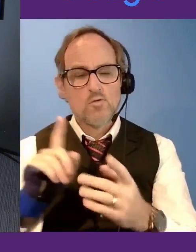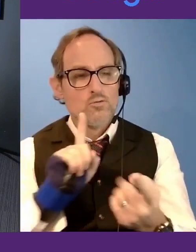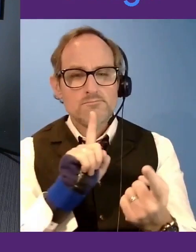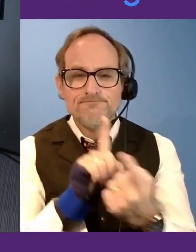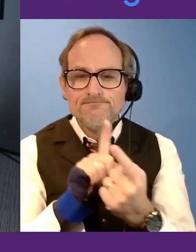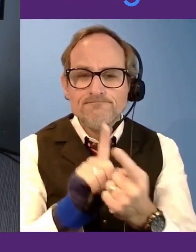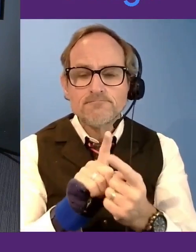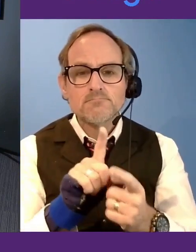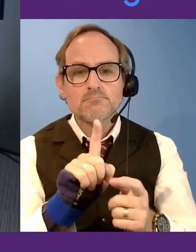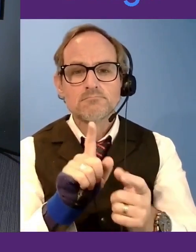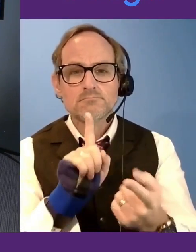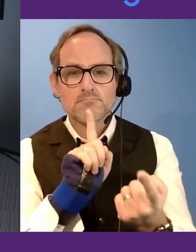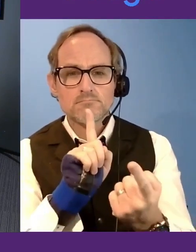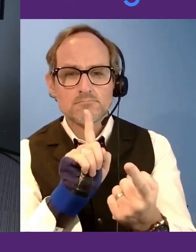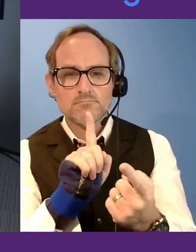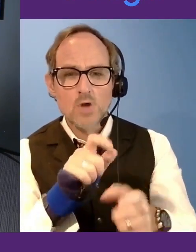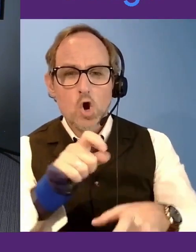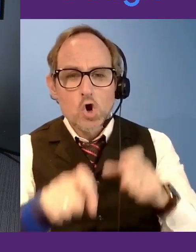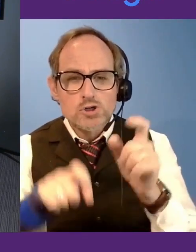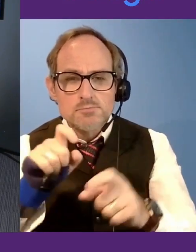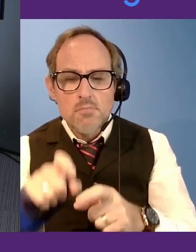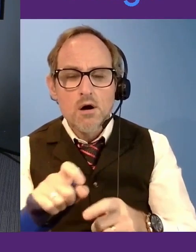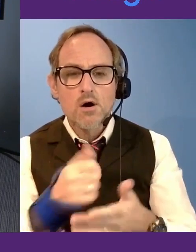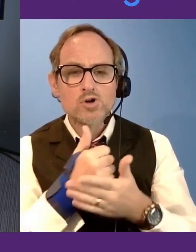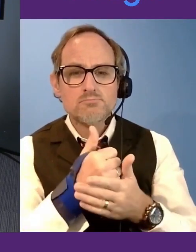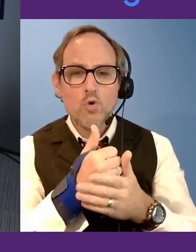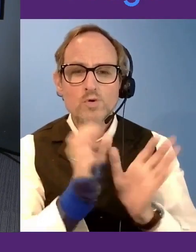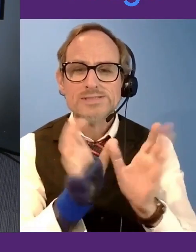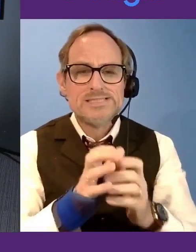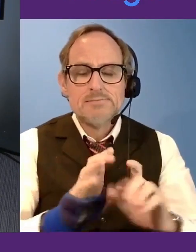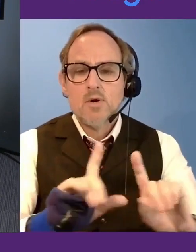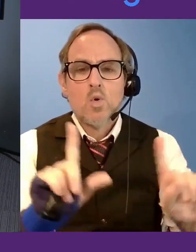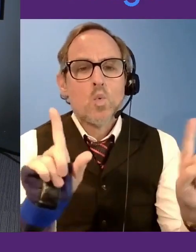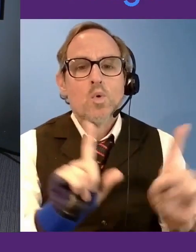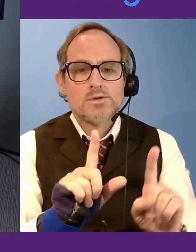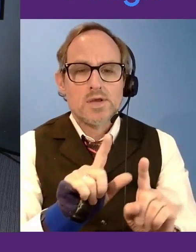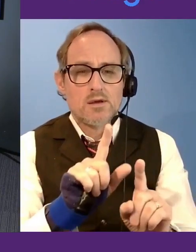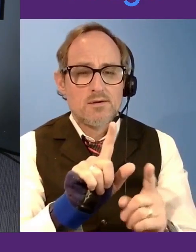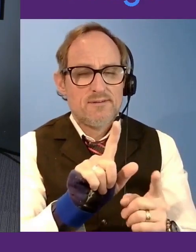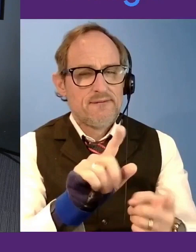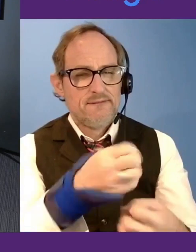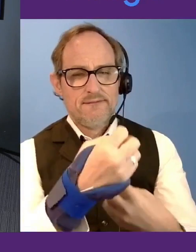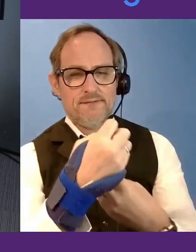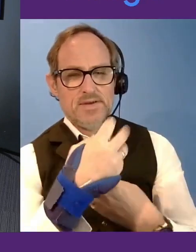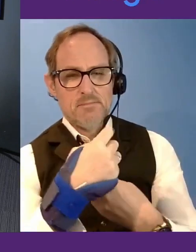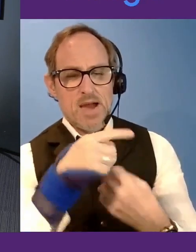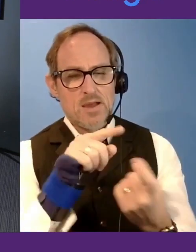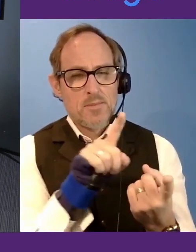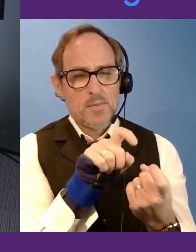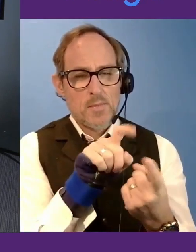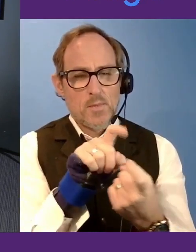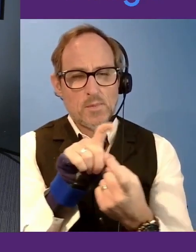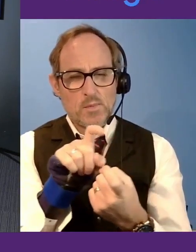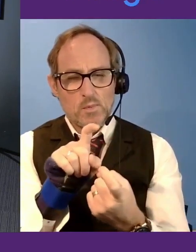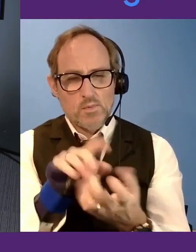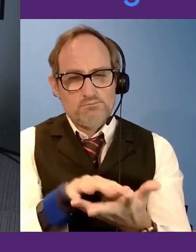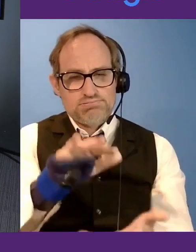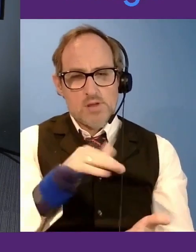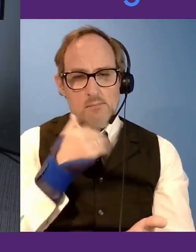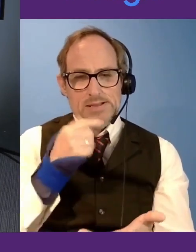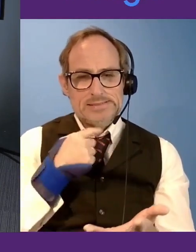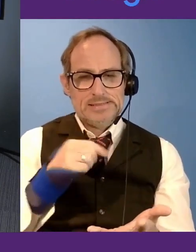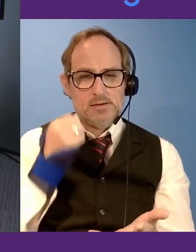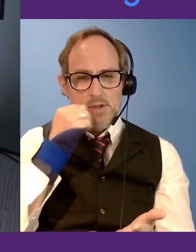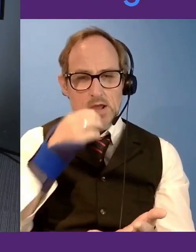don't know, Twitter or Reddit or other forums. There will definitely be feedback that you could then take and use that as evidence to drive the case